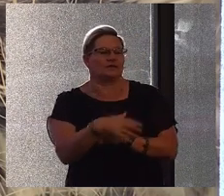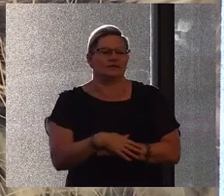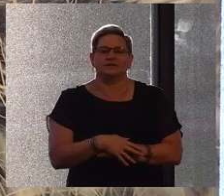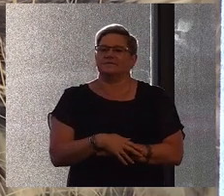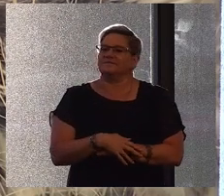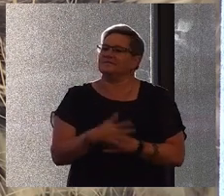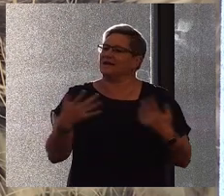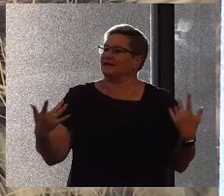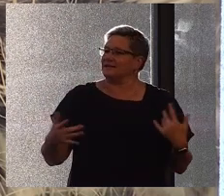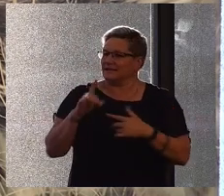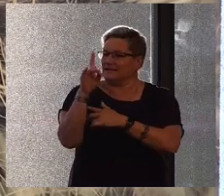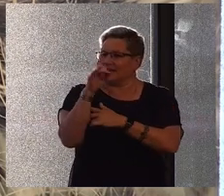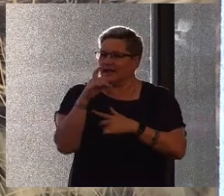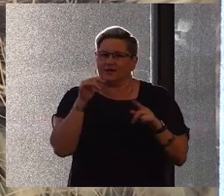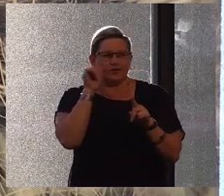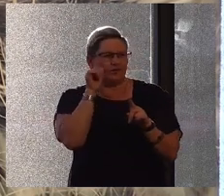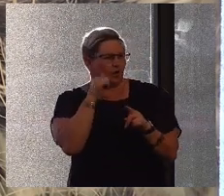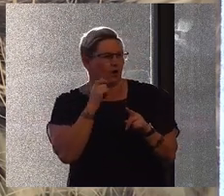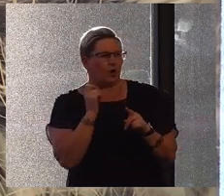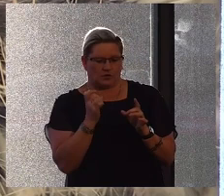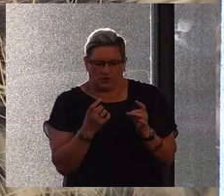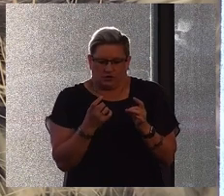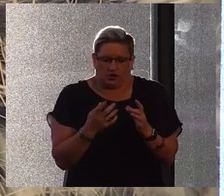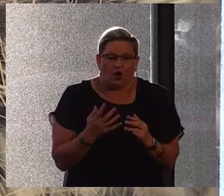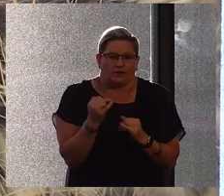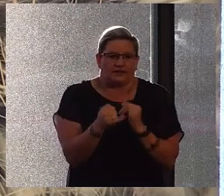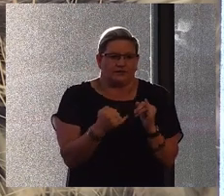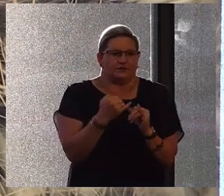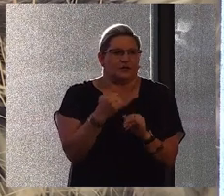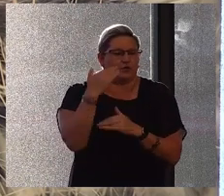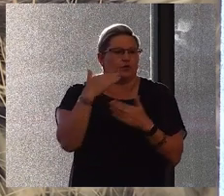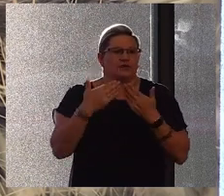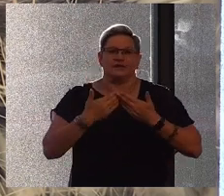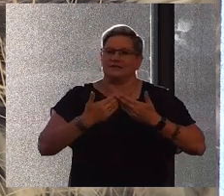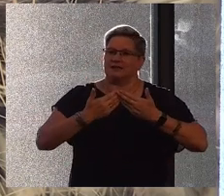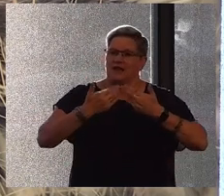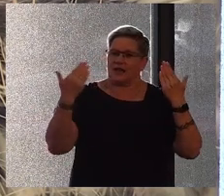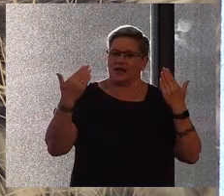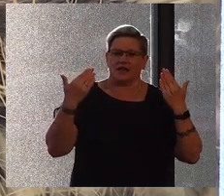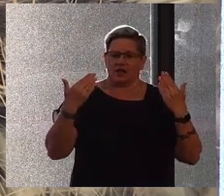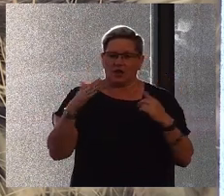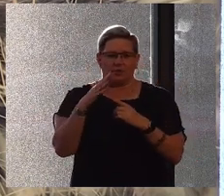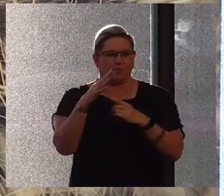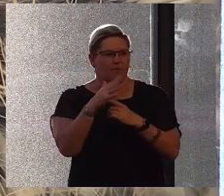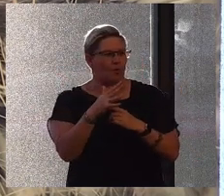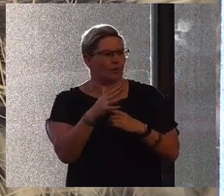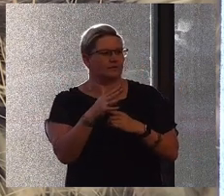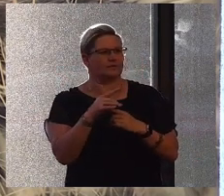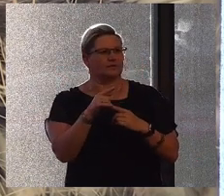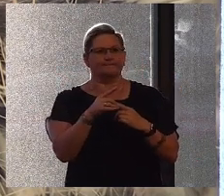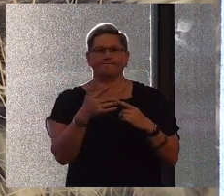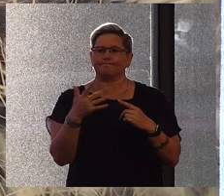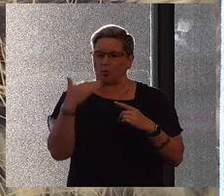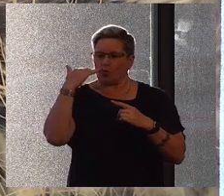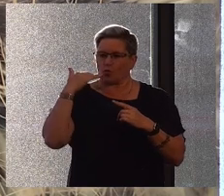all about getting ahead of International Women's Day and starting to reflect on the importance of genuinely